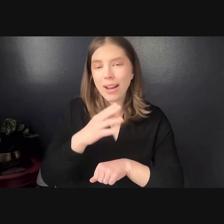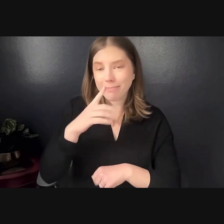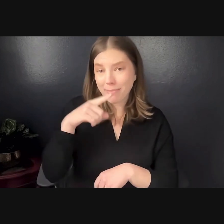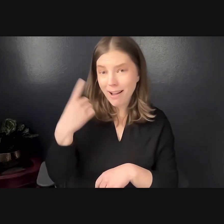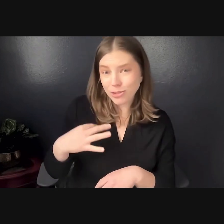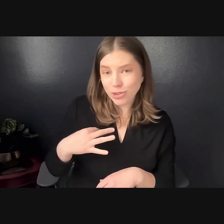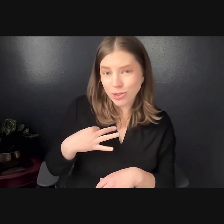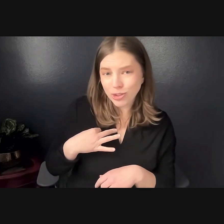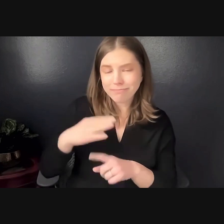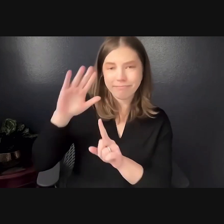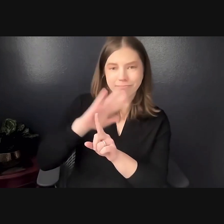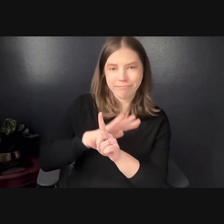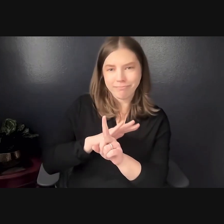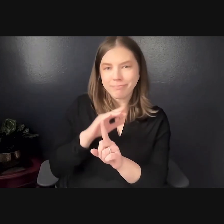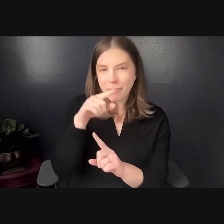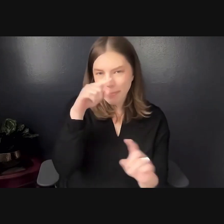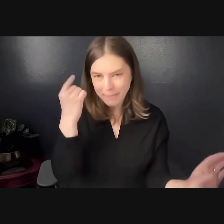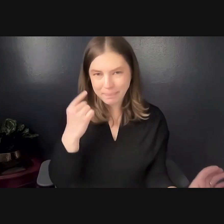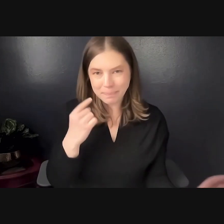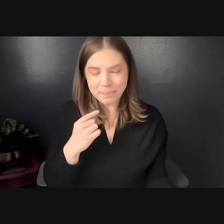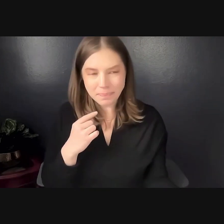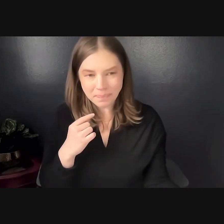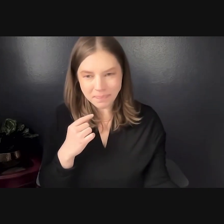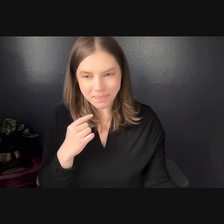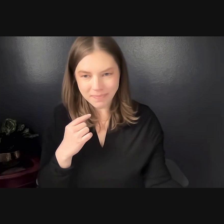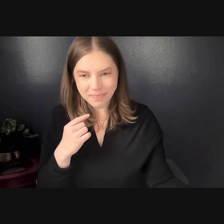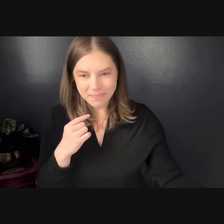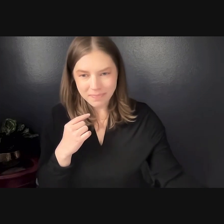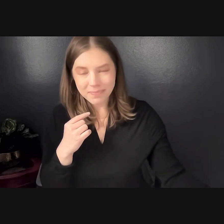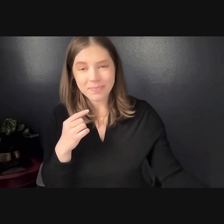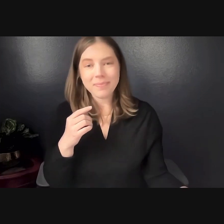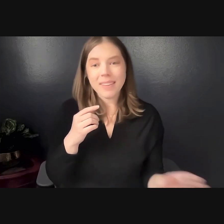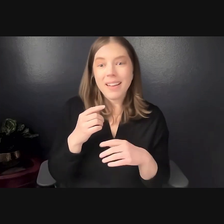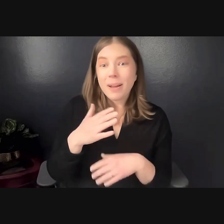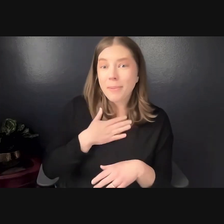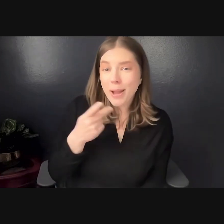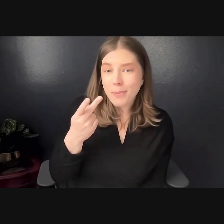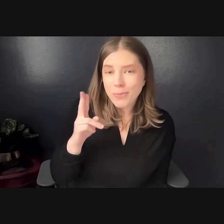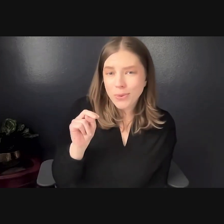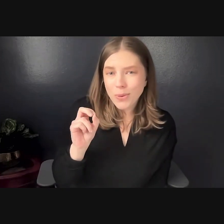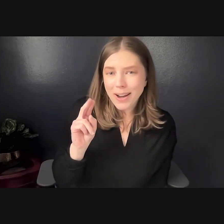white woman with blonde hair. I'm wearing a dark black shirt with a dark background as well.